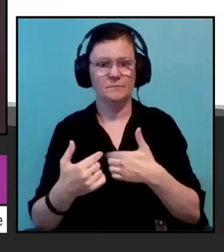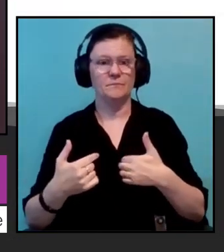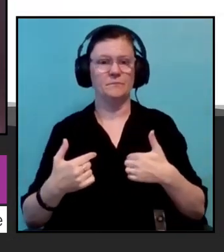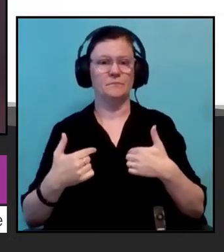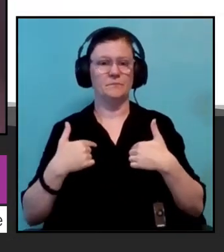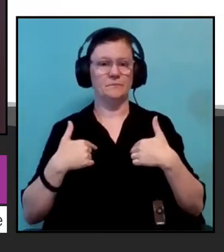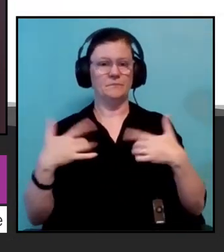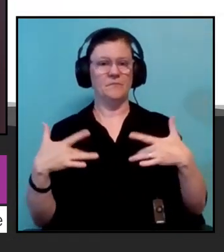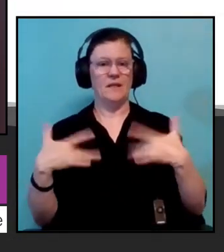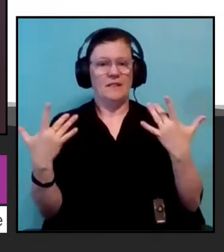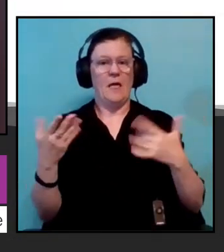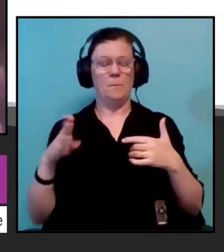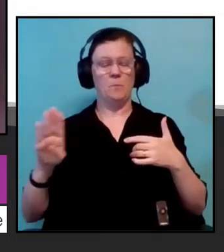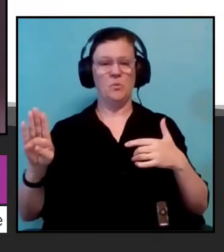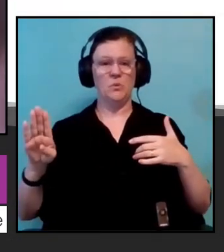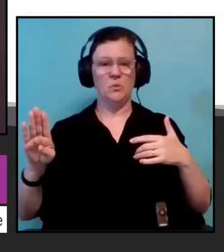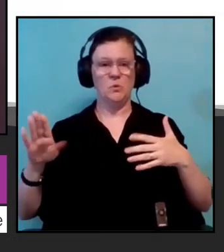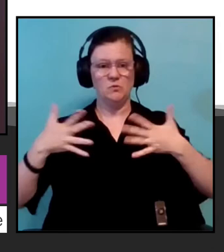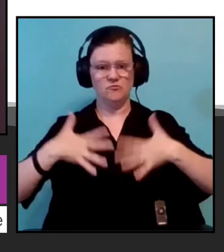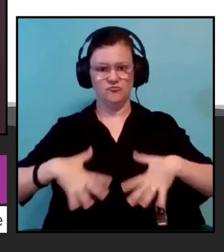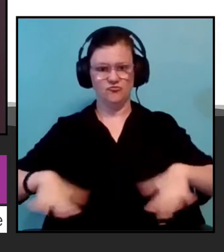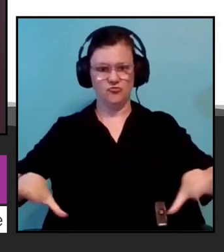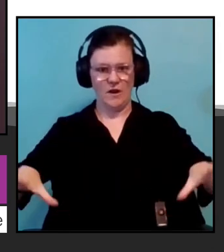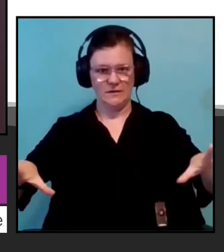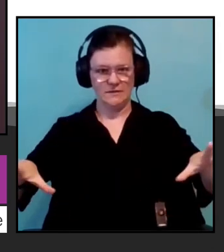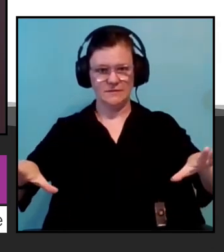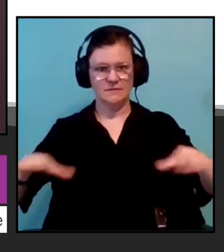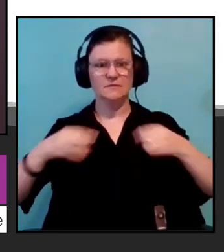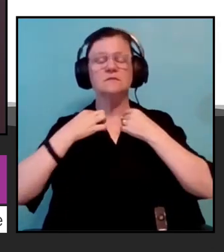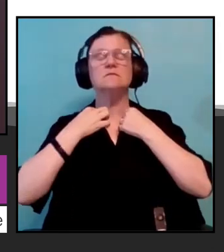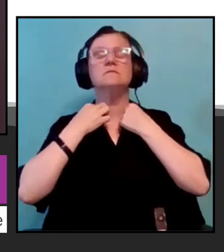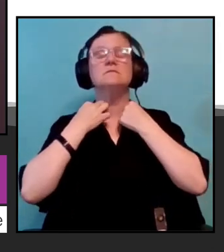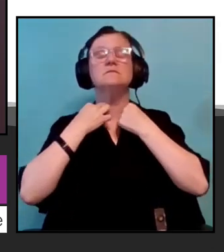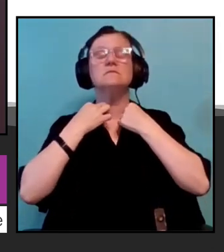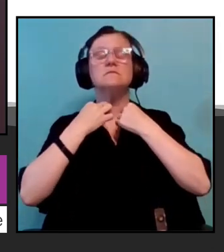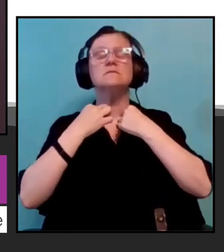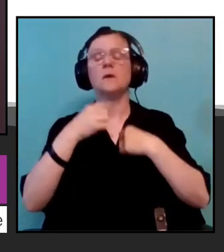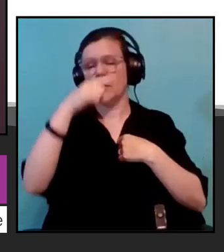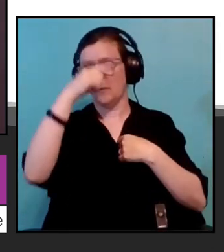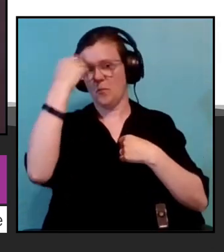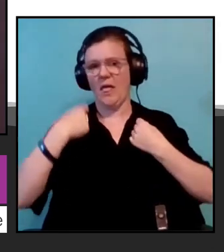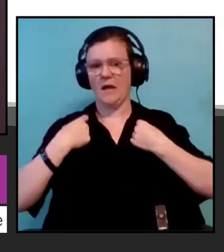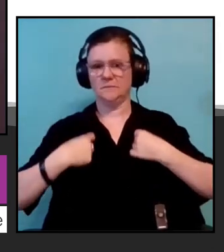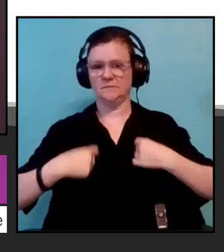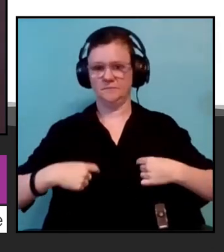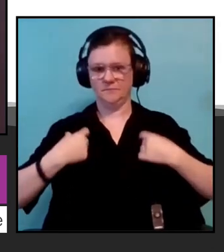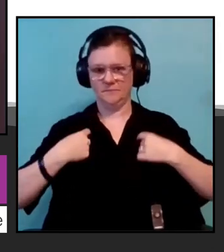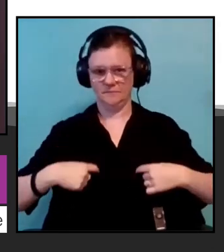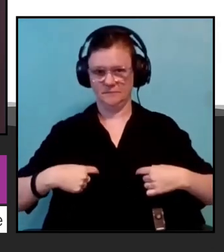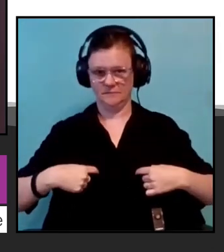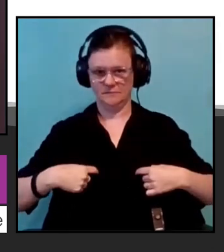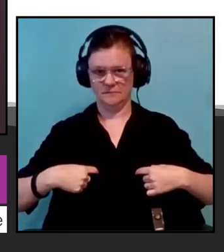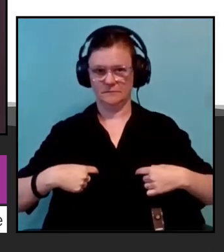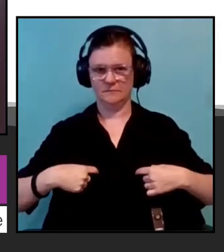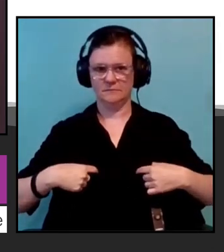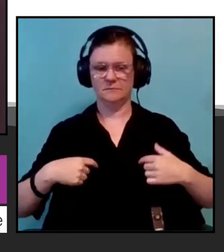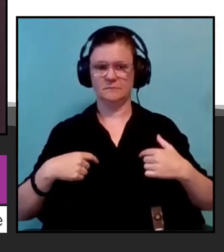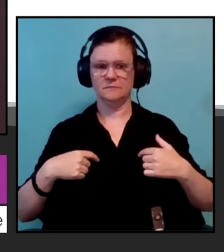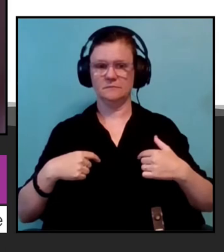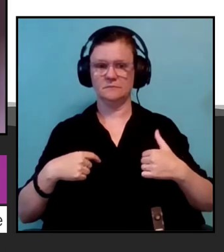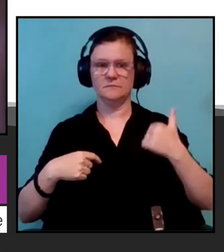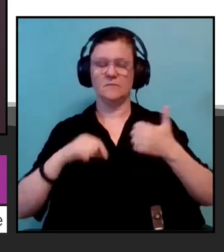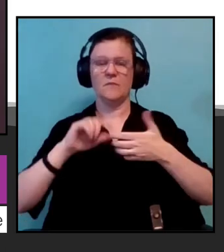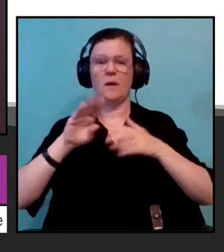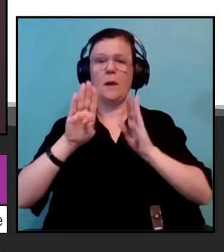wearing a light blue dress, which has a collar at the top with a black vest on top. And I have a